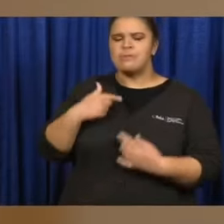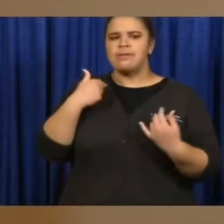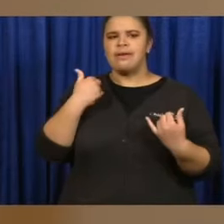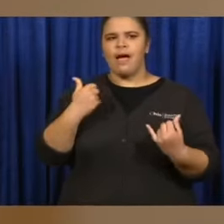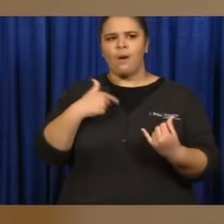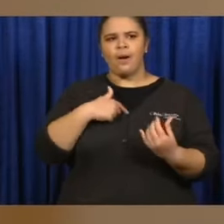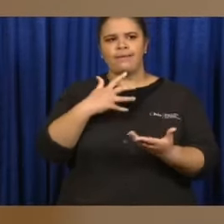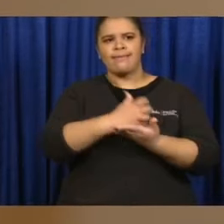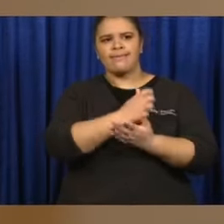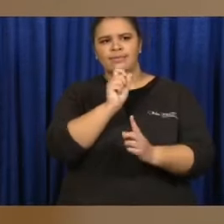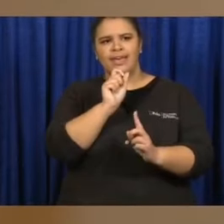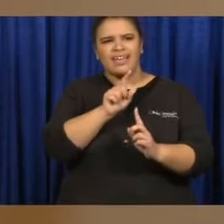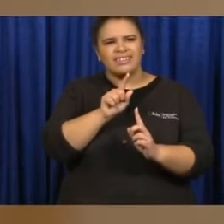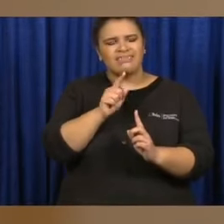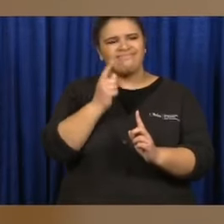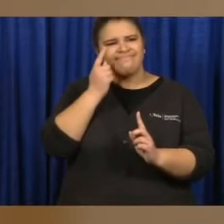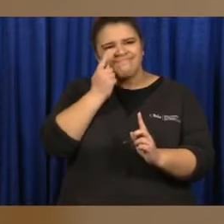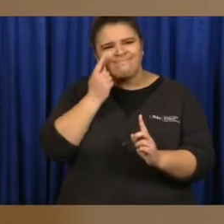any